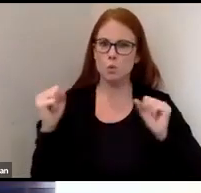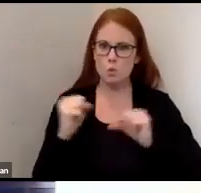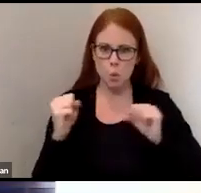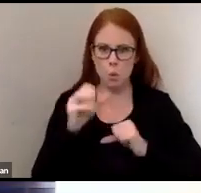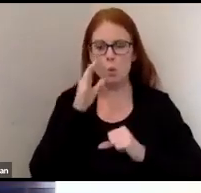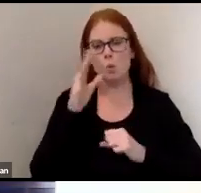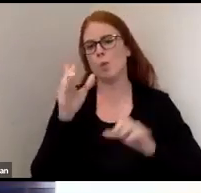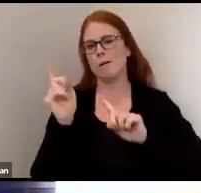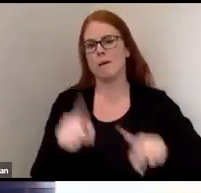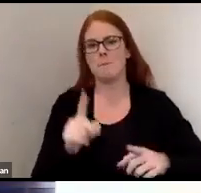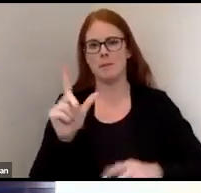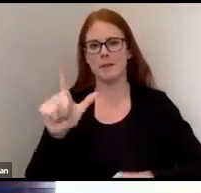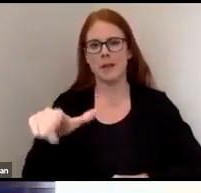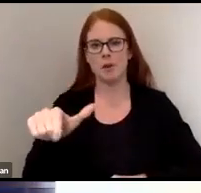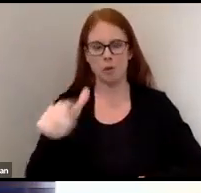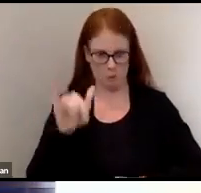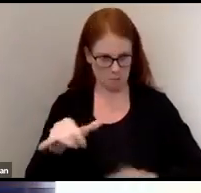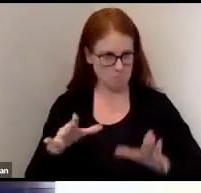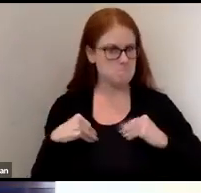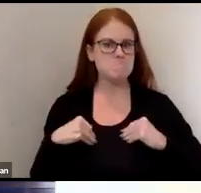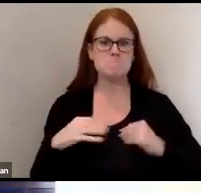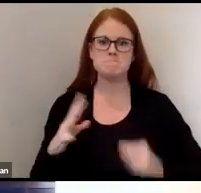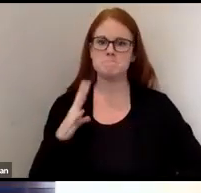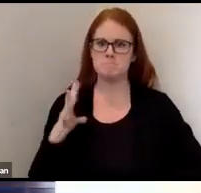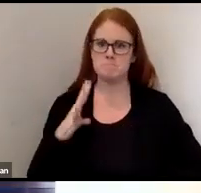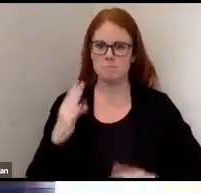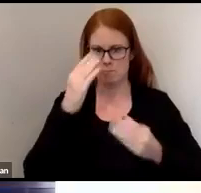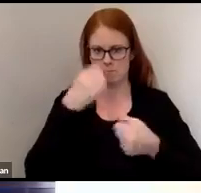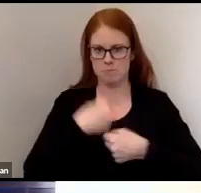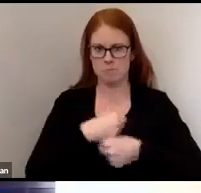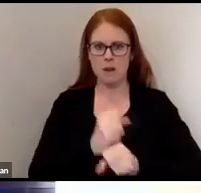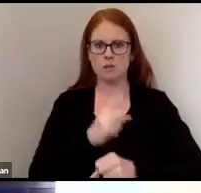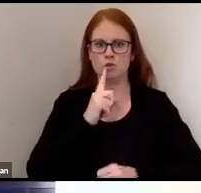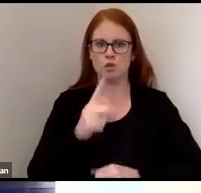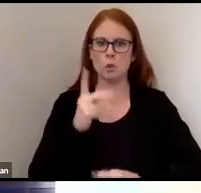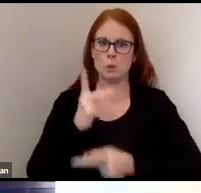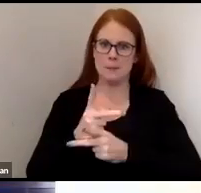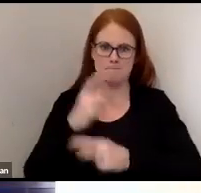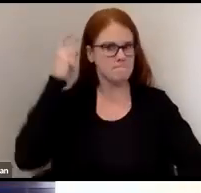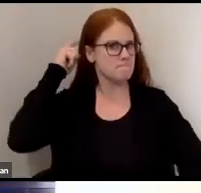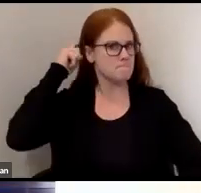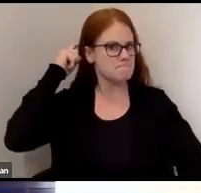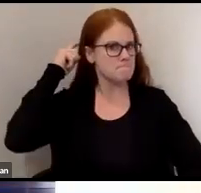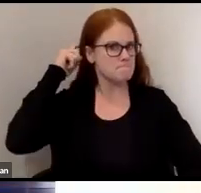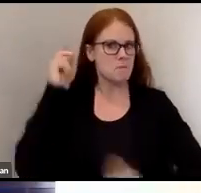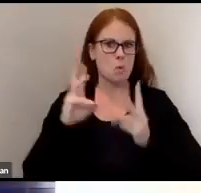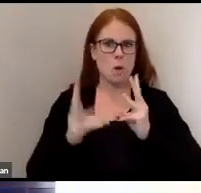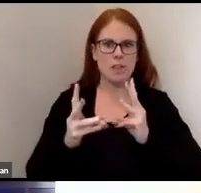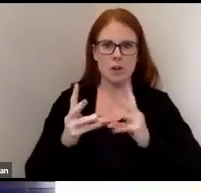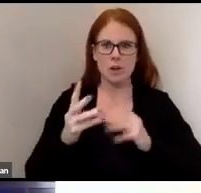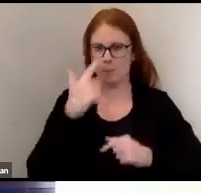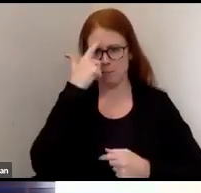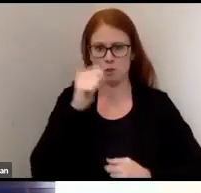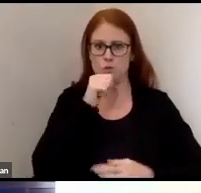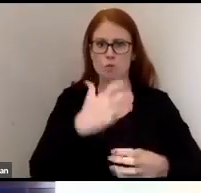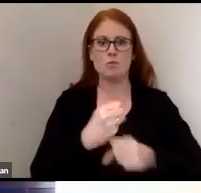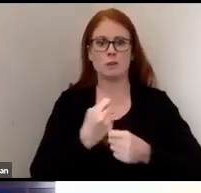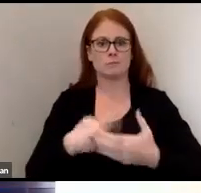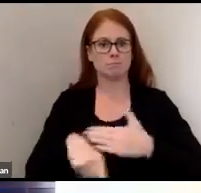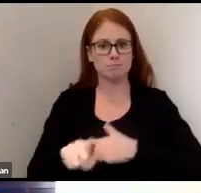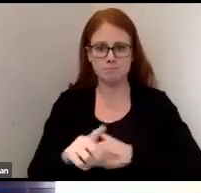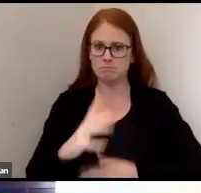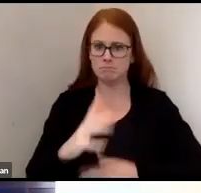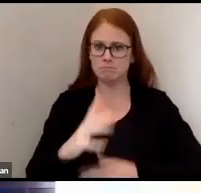time. That's completely okay with us. Just wanted to make sure that you keep that in mind. Just because you don't get it, again, you